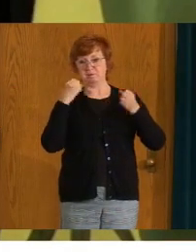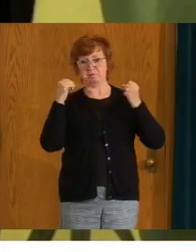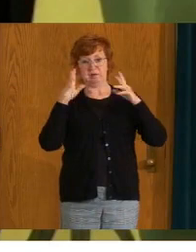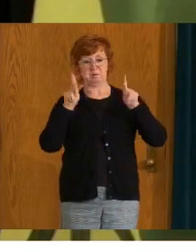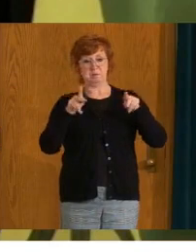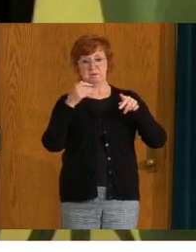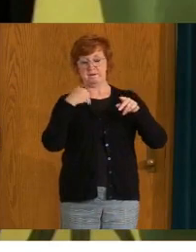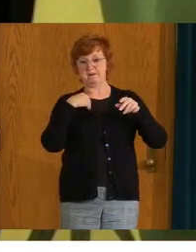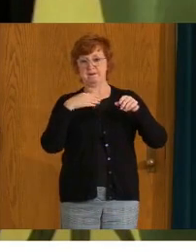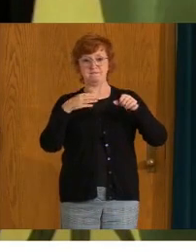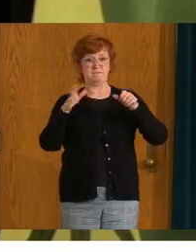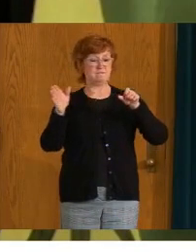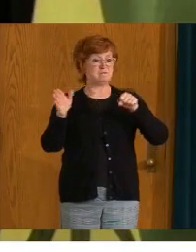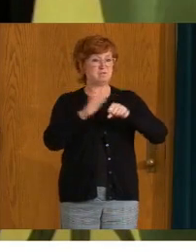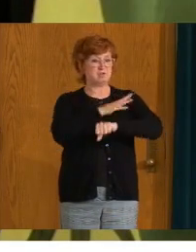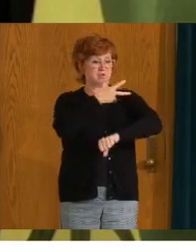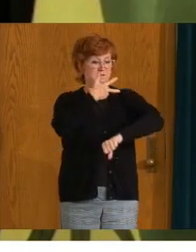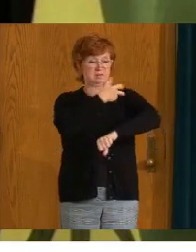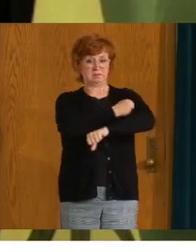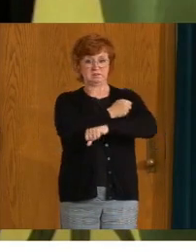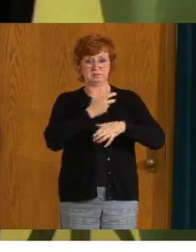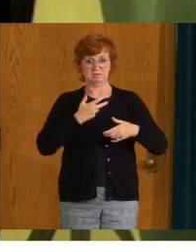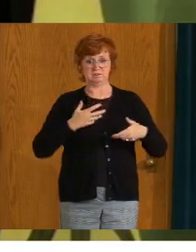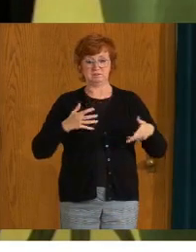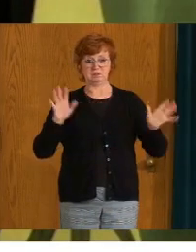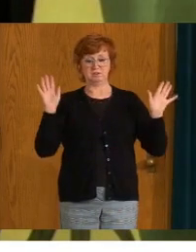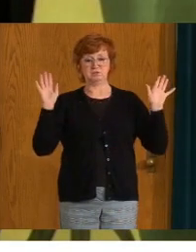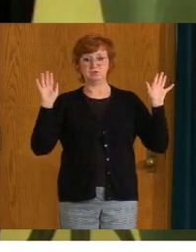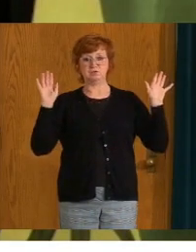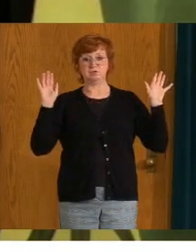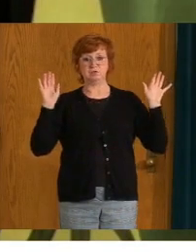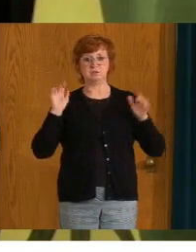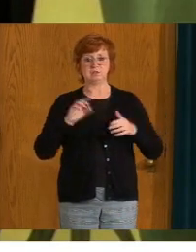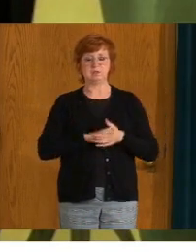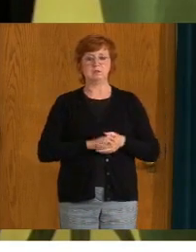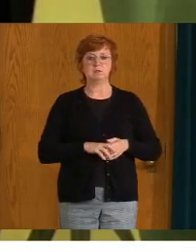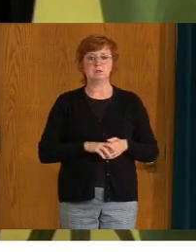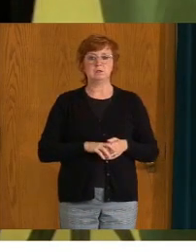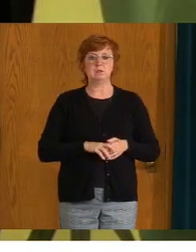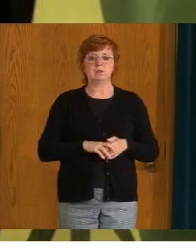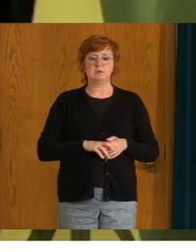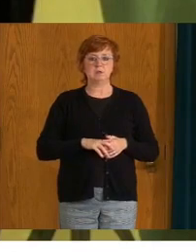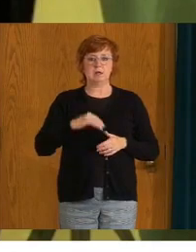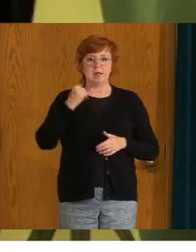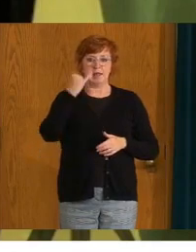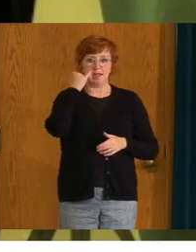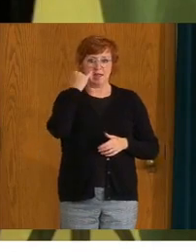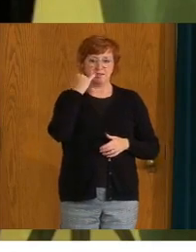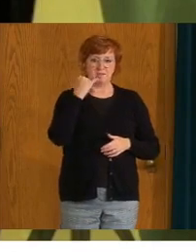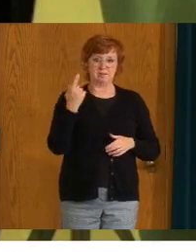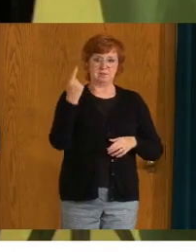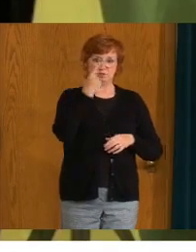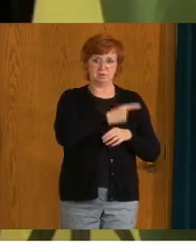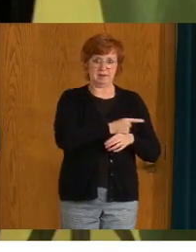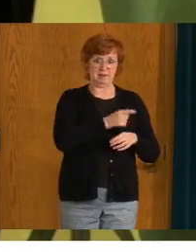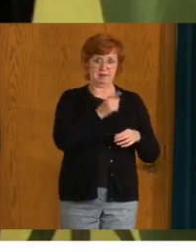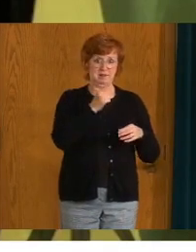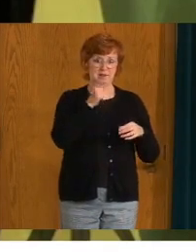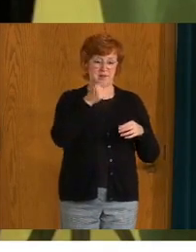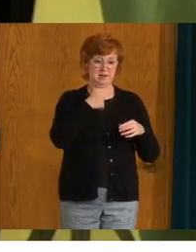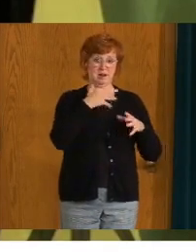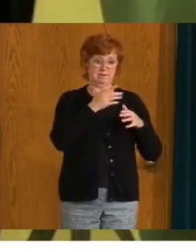that process to get out and start it now. If you went out and got your first shot today, you would be eligible for your second shot prior